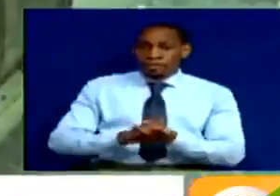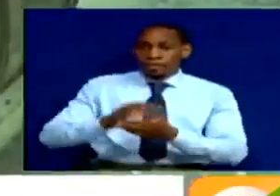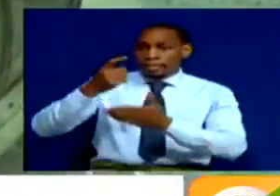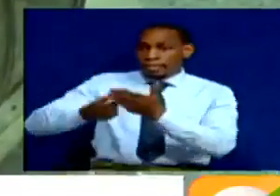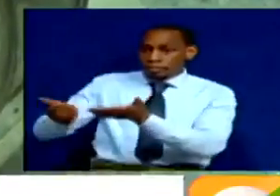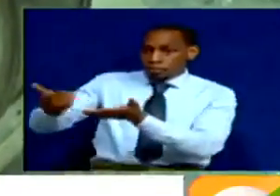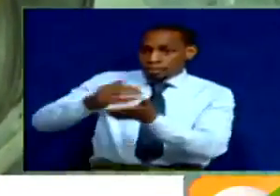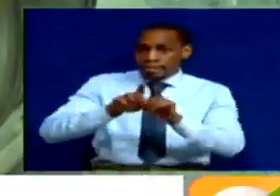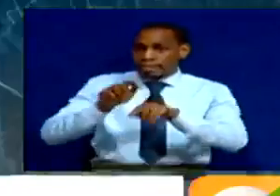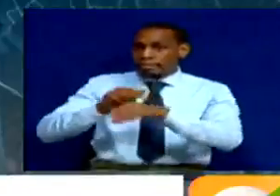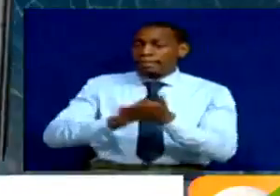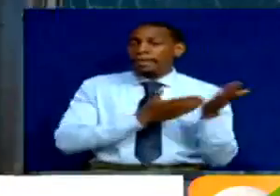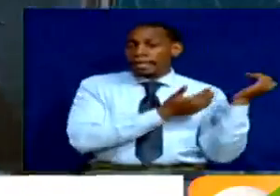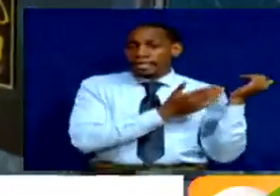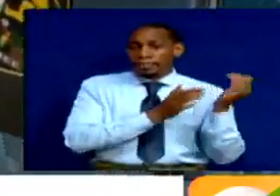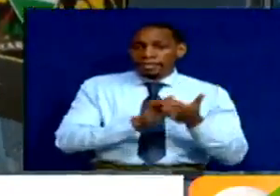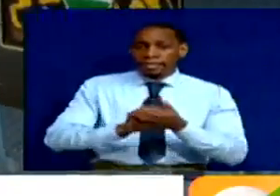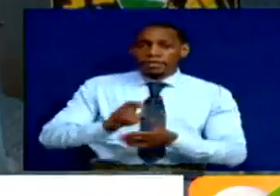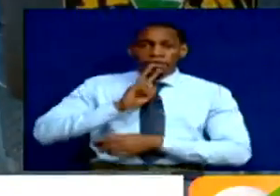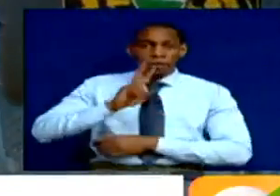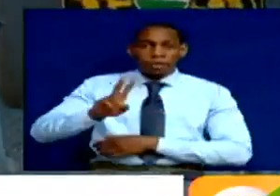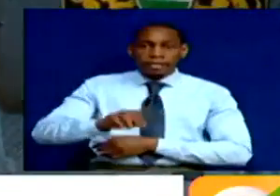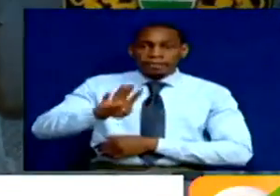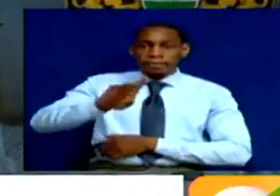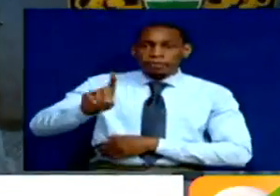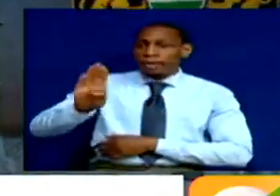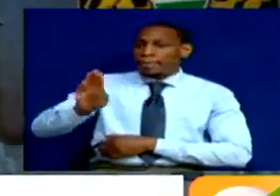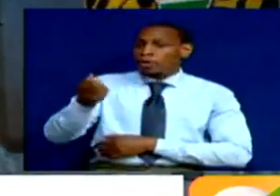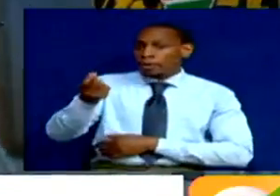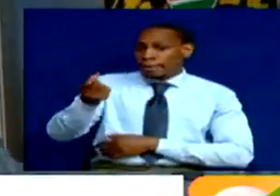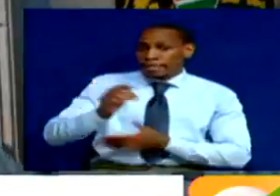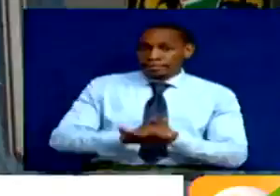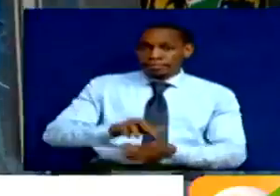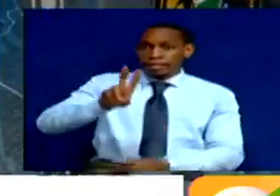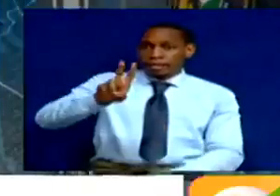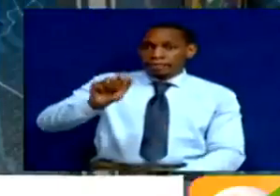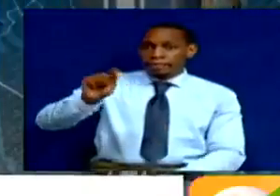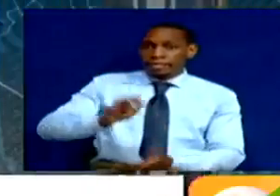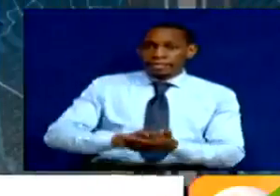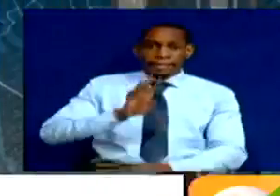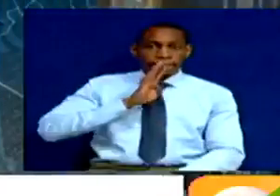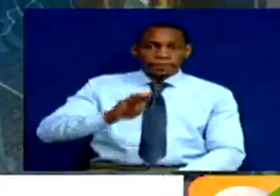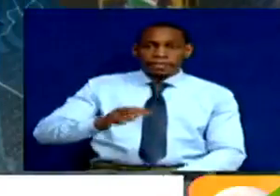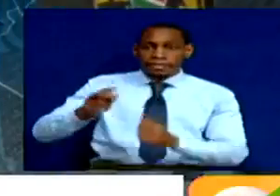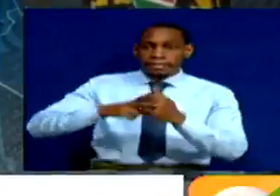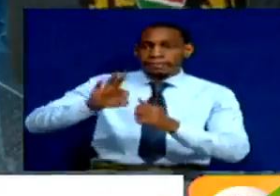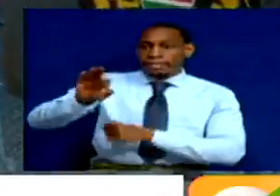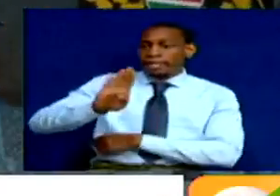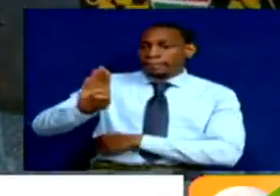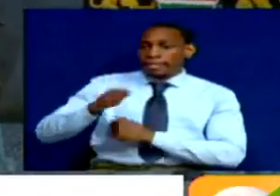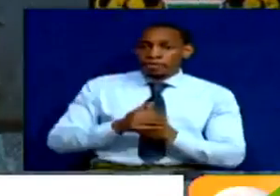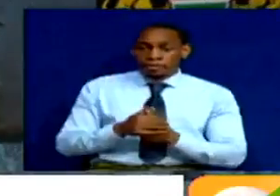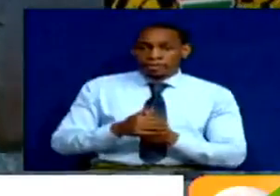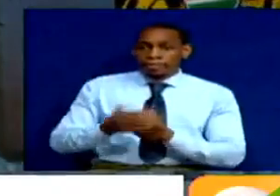duty collected during the period is expected to be at 241 billion shillings, VAT to be at 473 billion